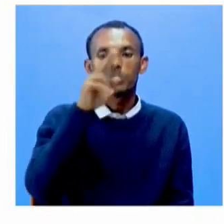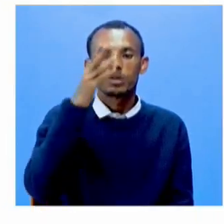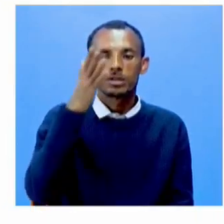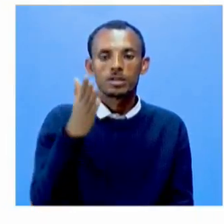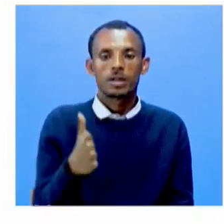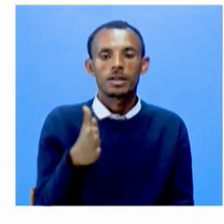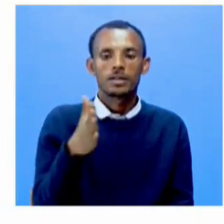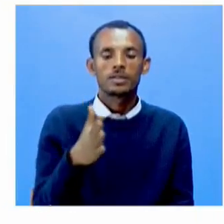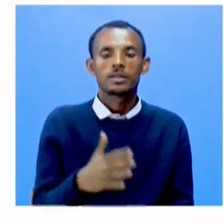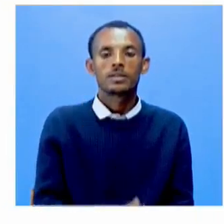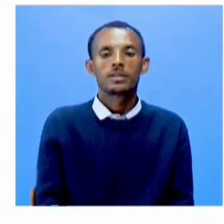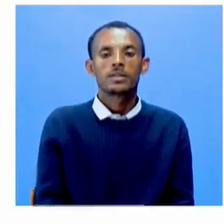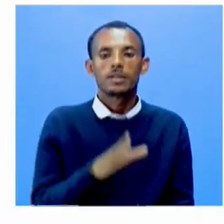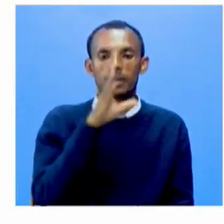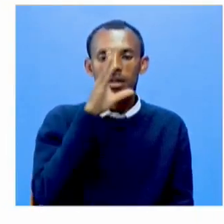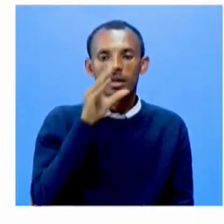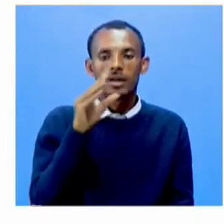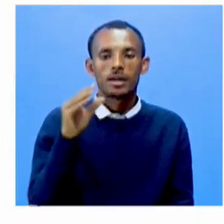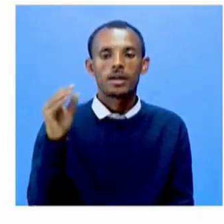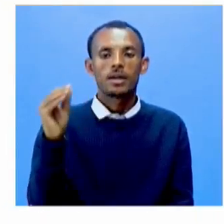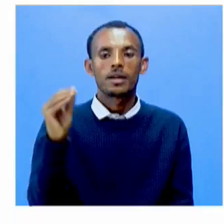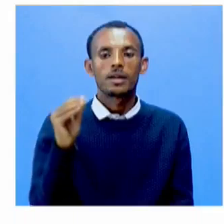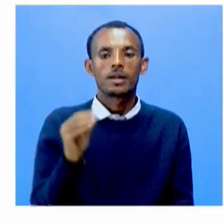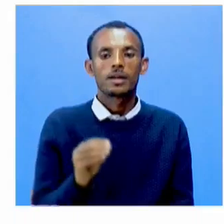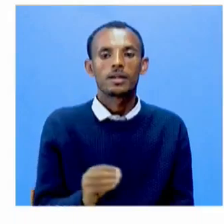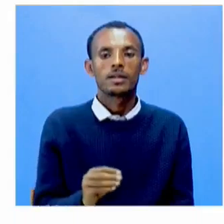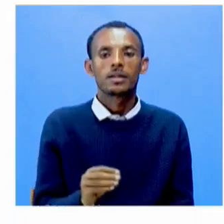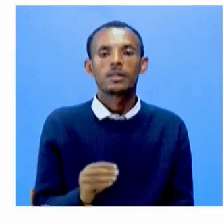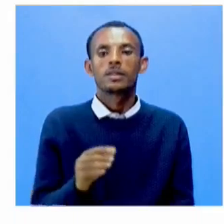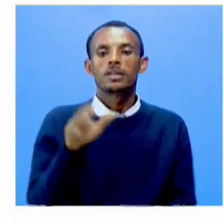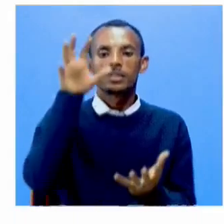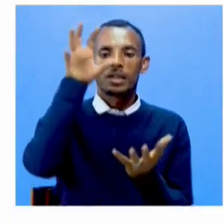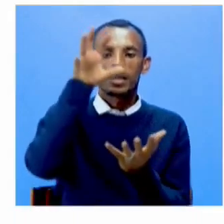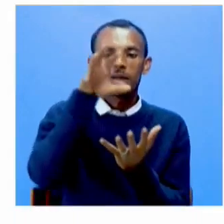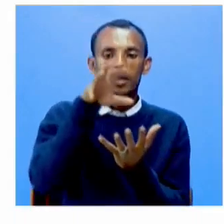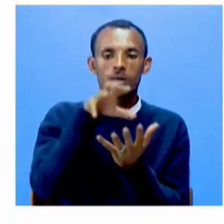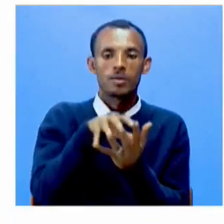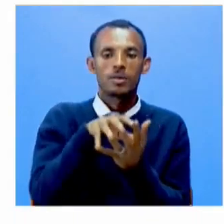sides and they include angle,